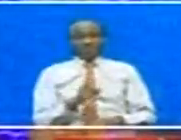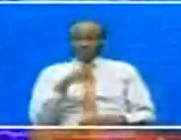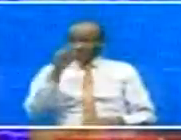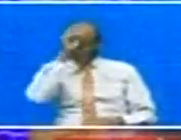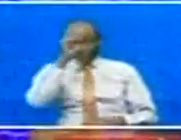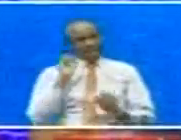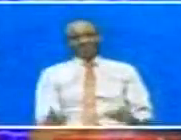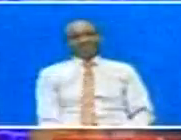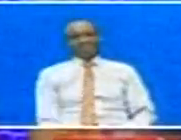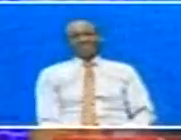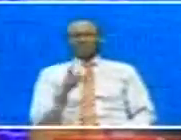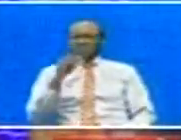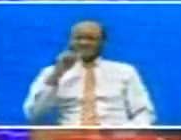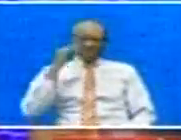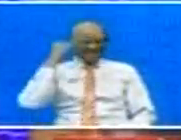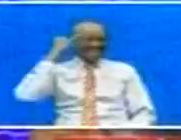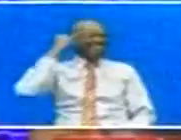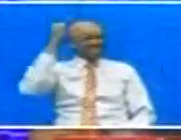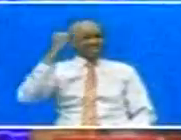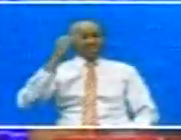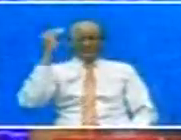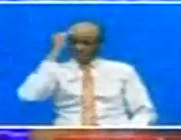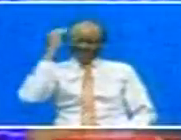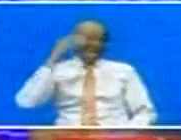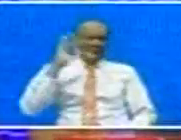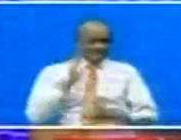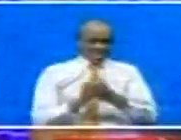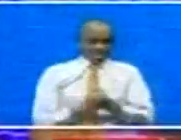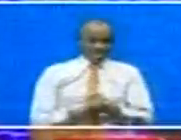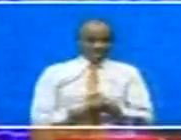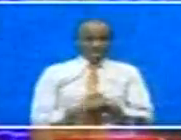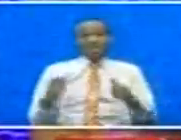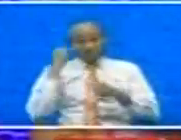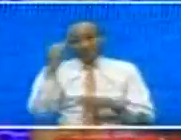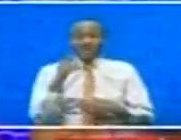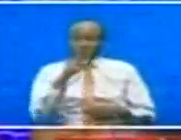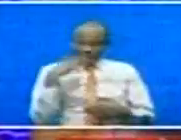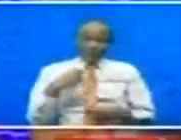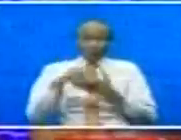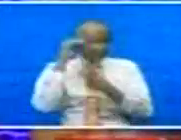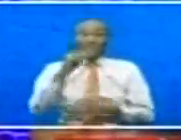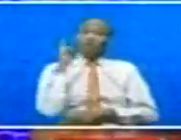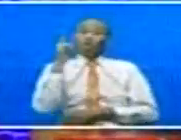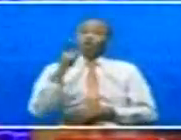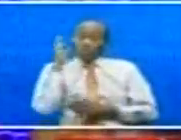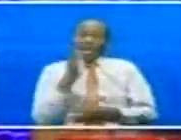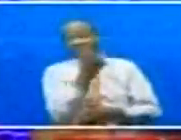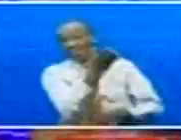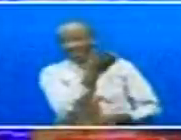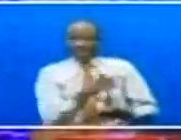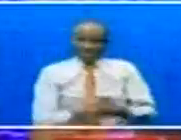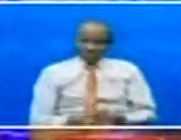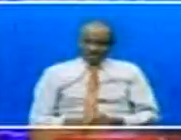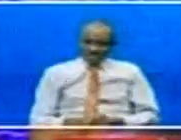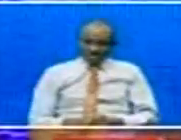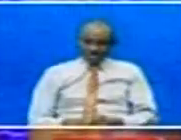fools, highly intelligent, very educated. I mean, we had a student of law who was qualified,